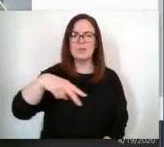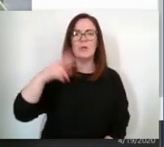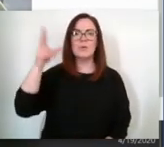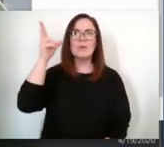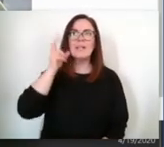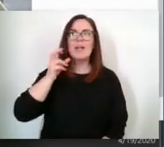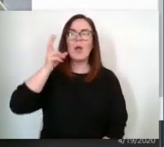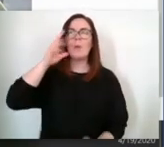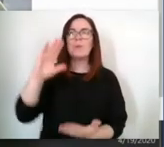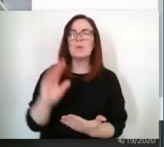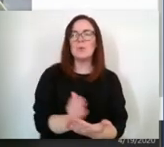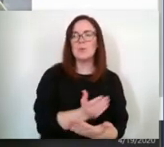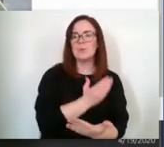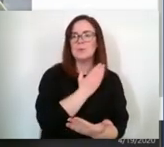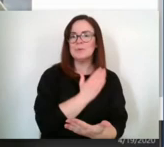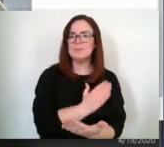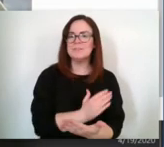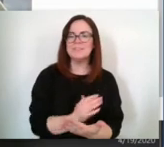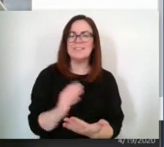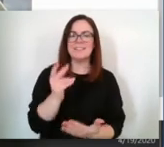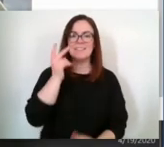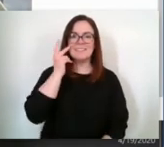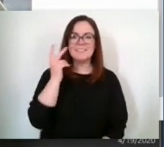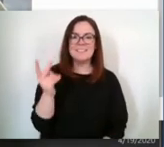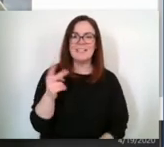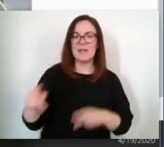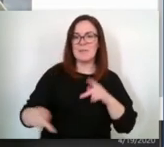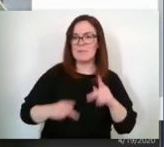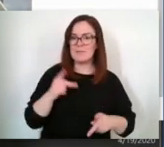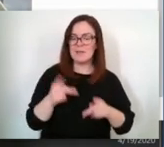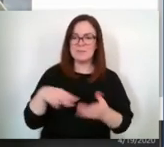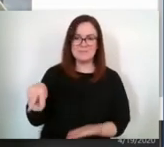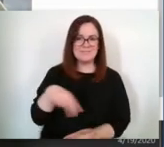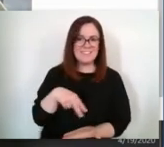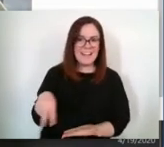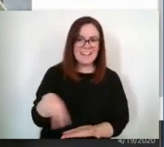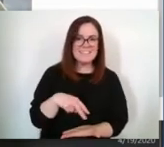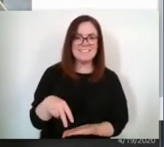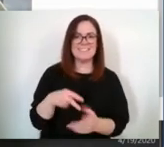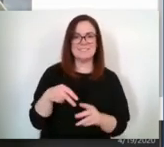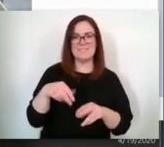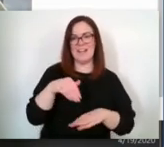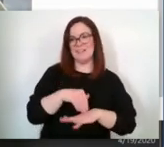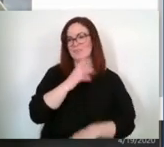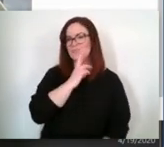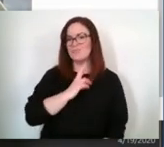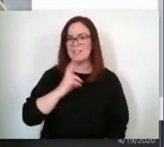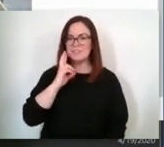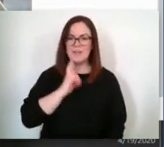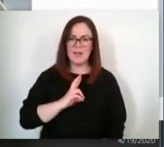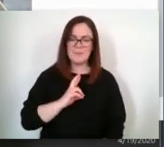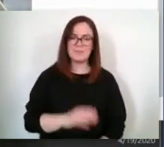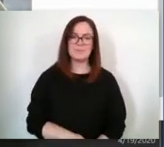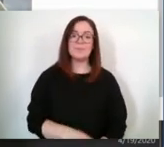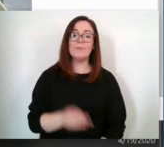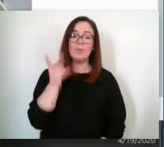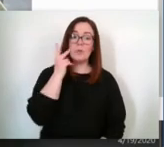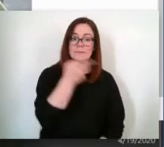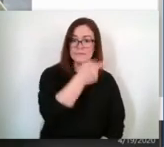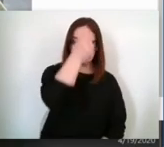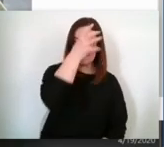the Watts Tavern. So here we are. We have Sam, or